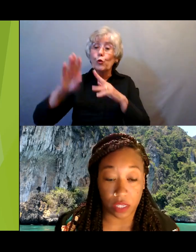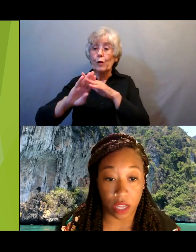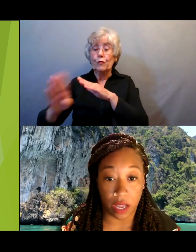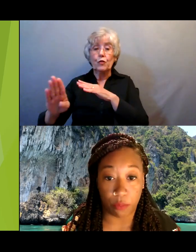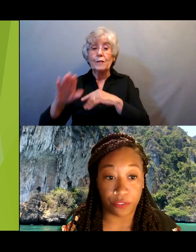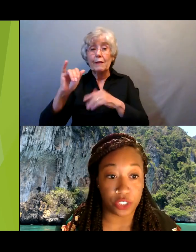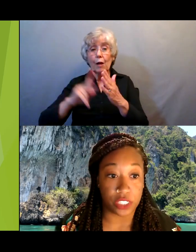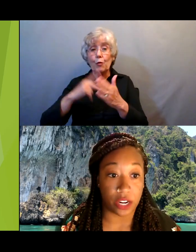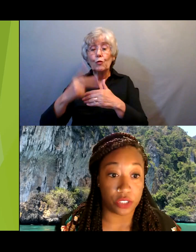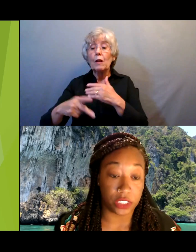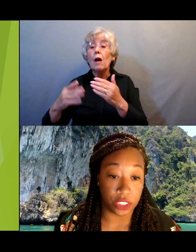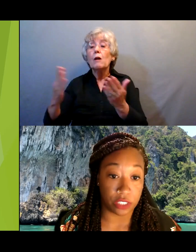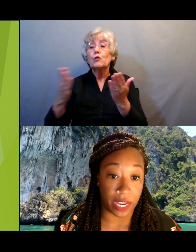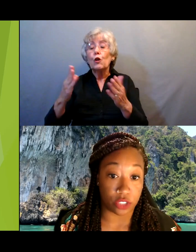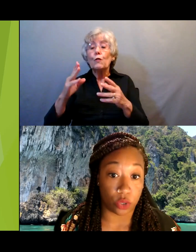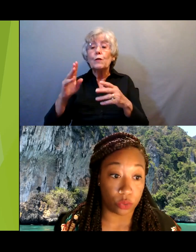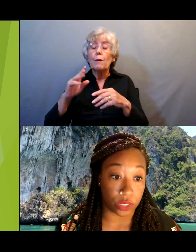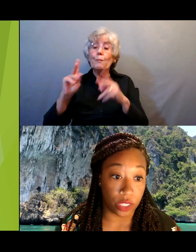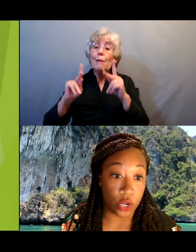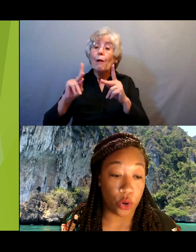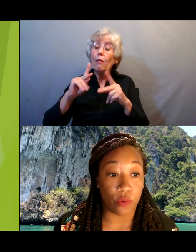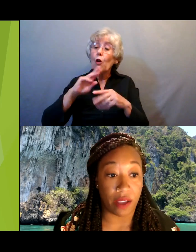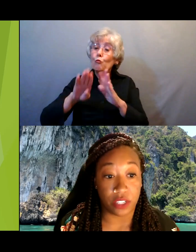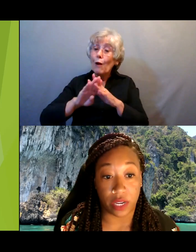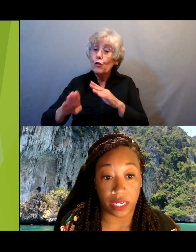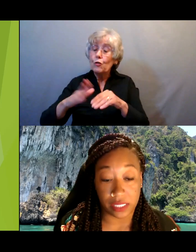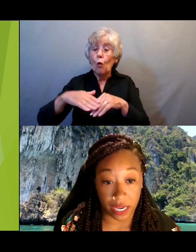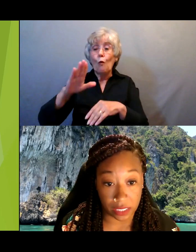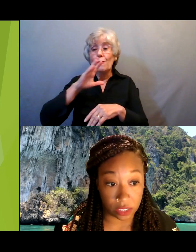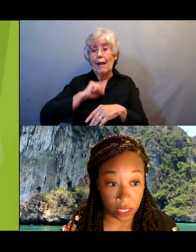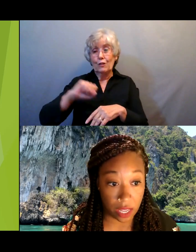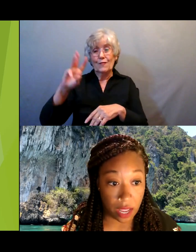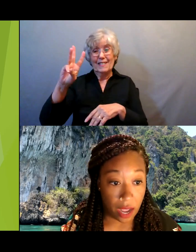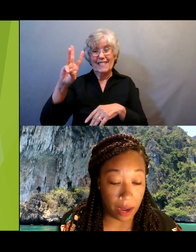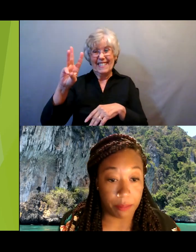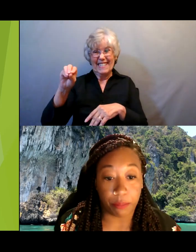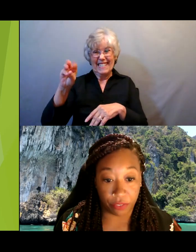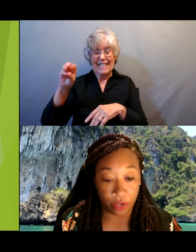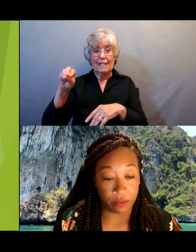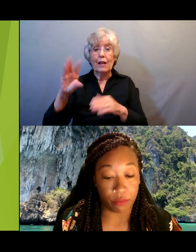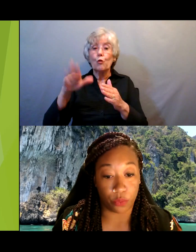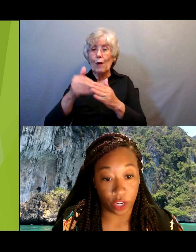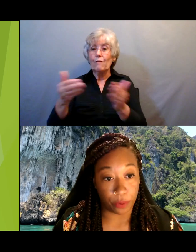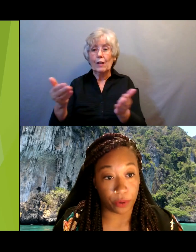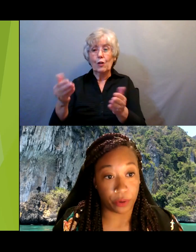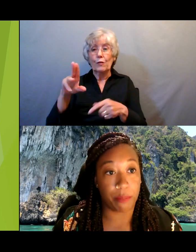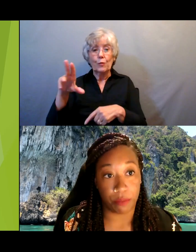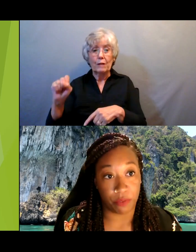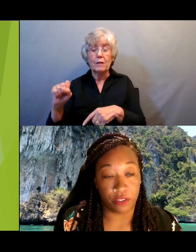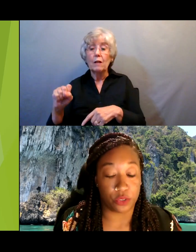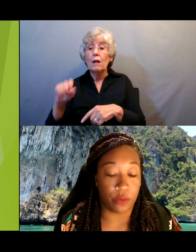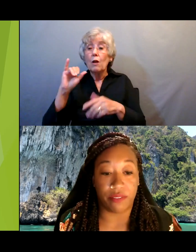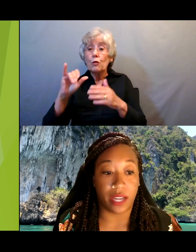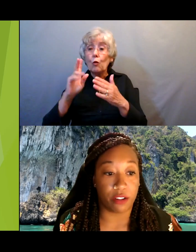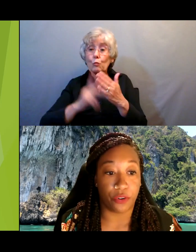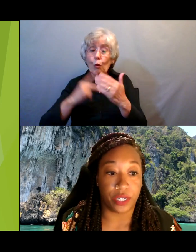serves refugees that are 60 years of age or older who arrive in the United States. And with our program, it will be